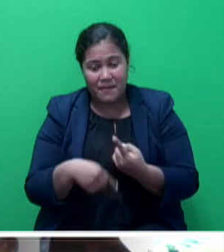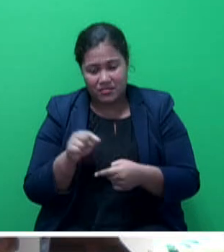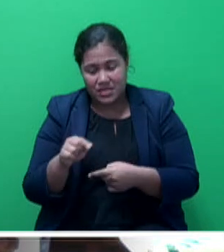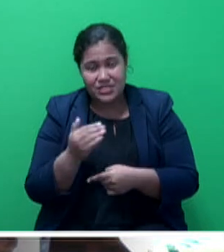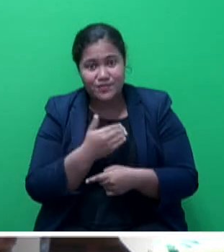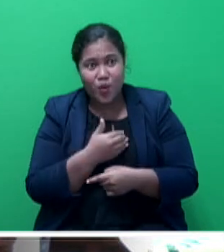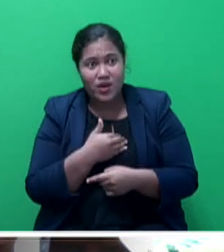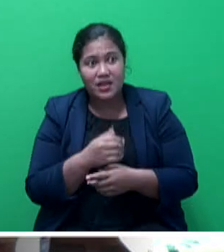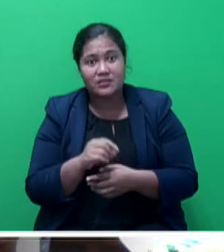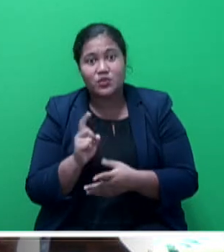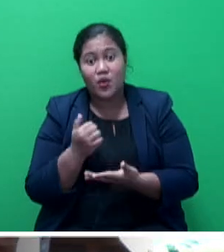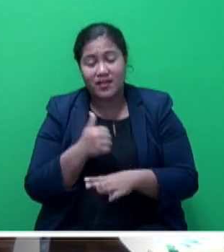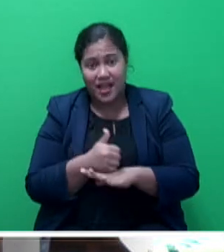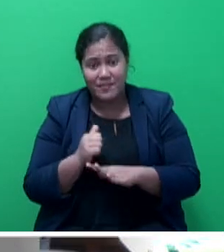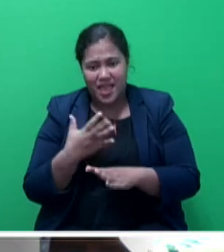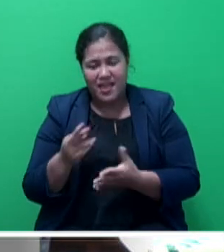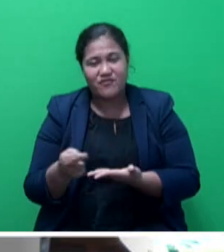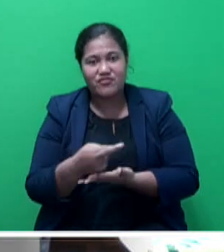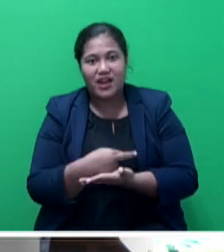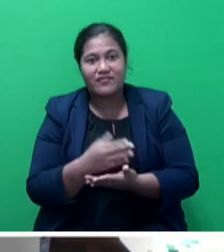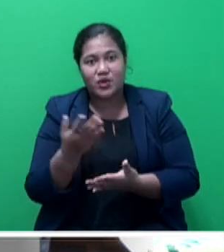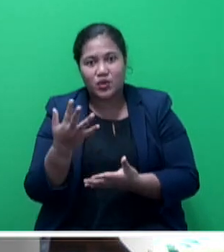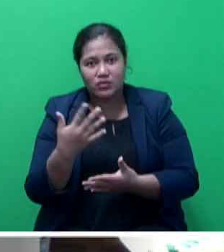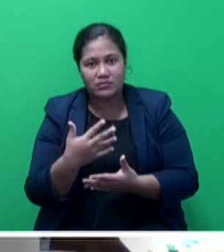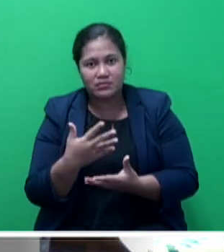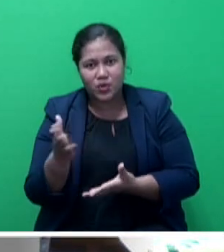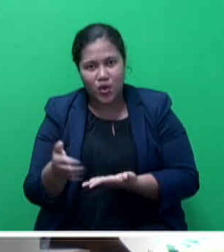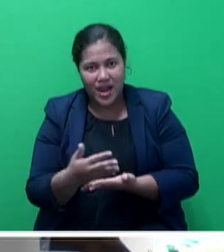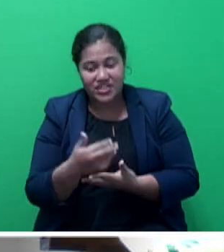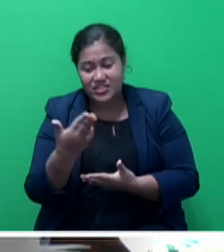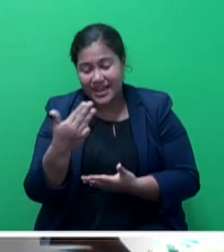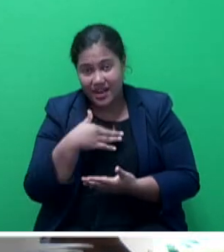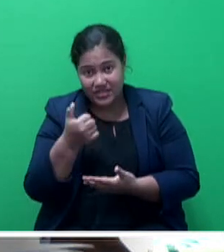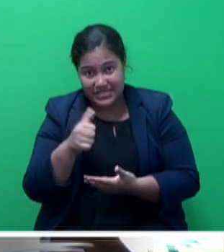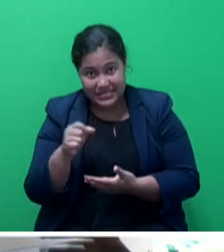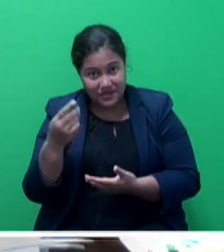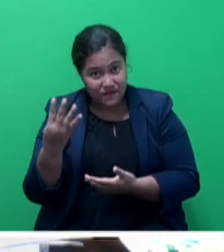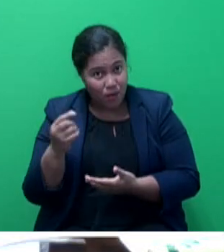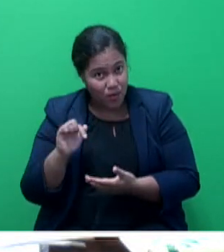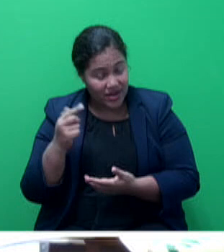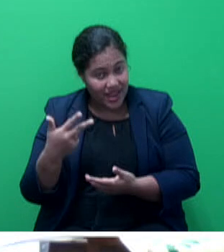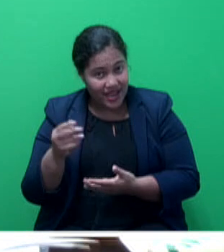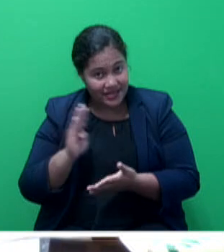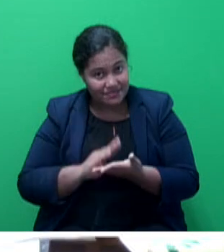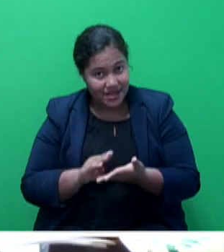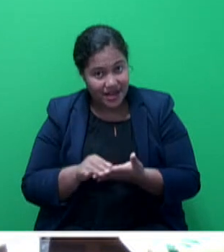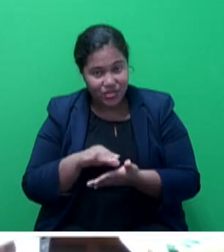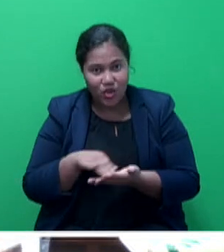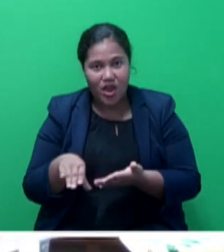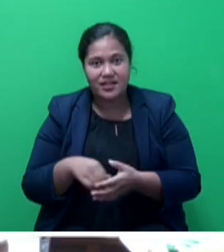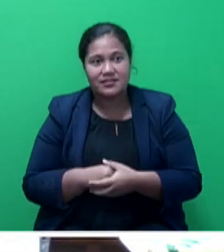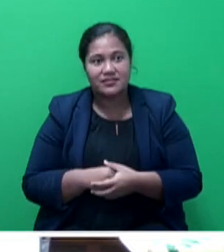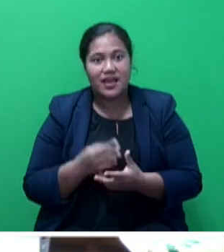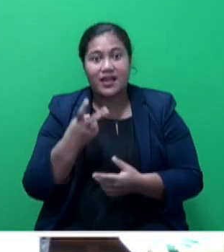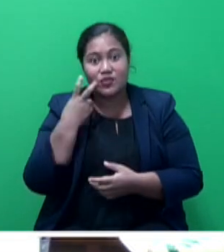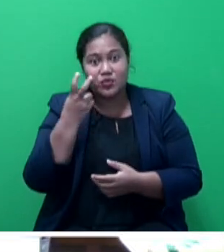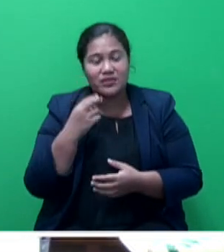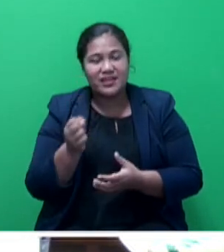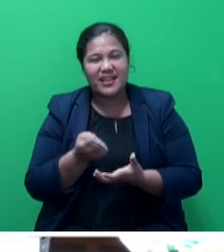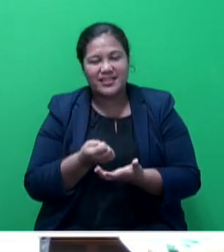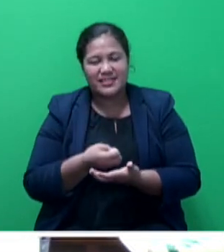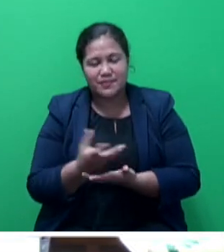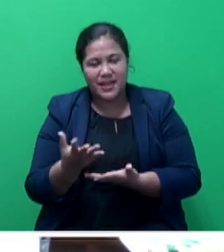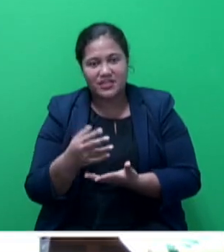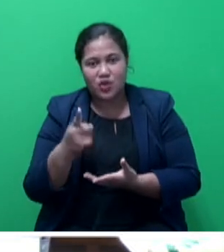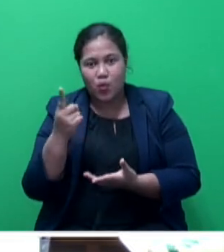government's total revenue collection for the 6 months stood at $964.8 million, while total expenditure amounted to $1.5